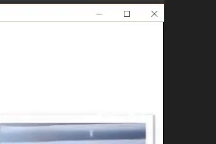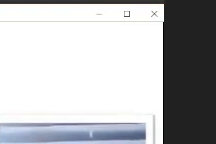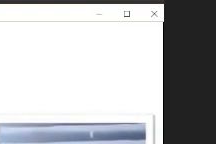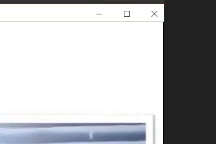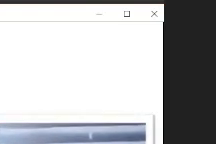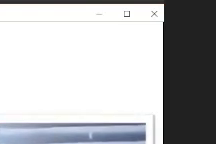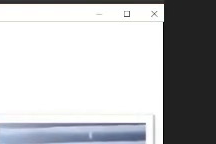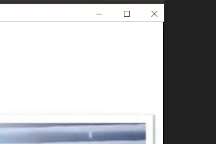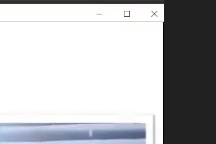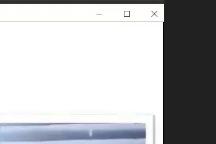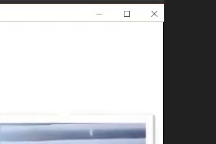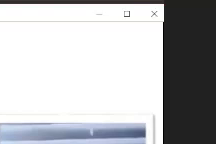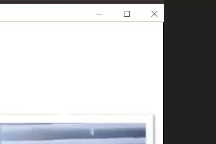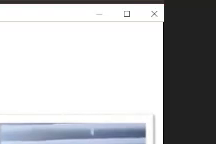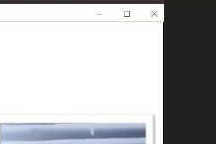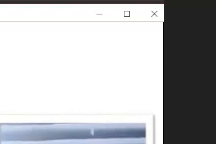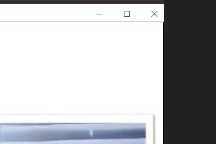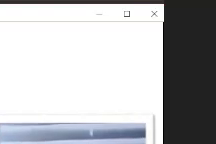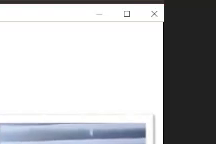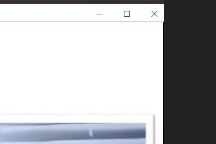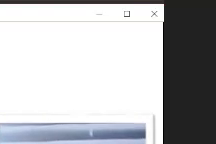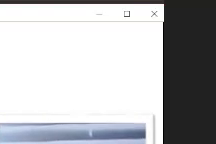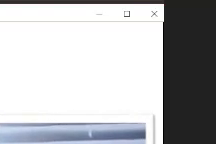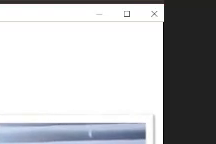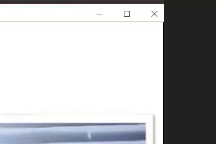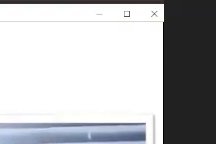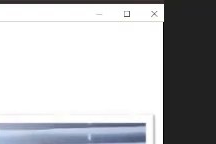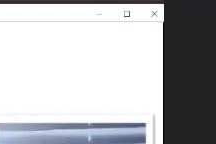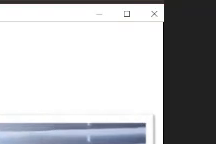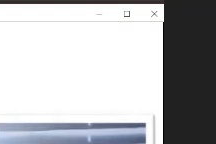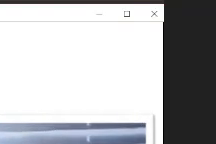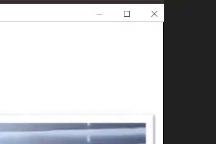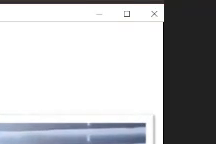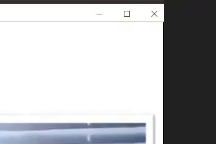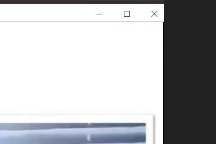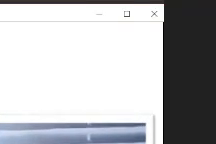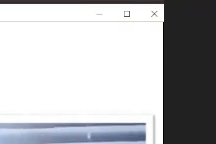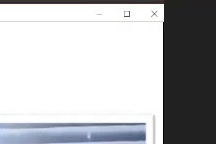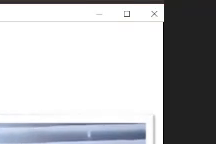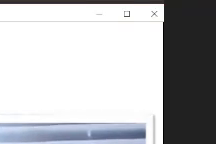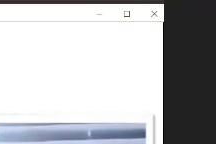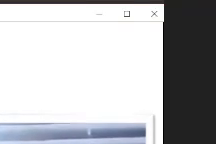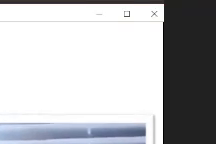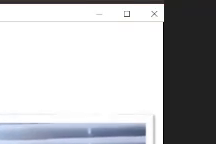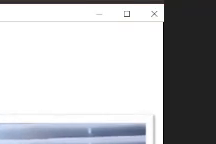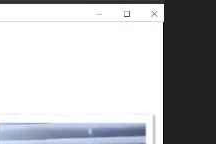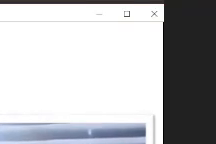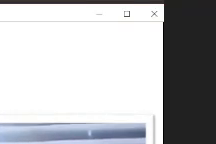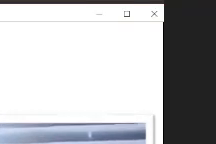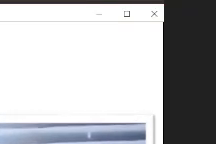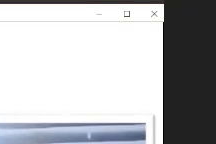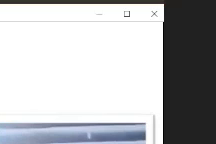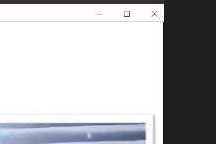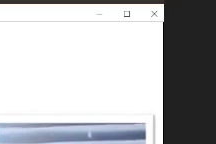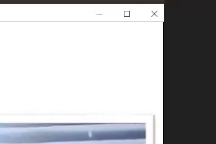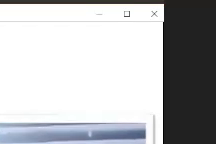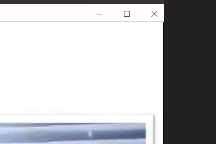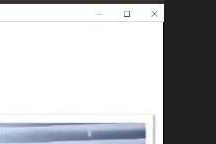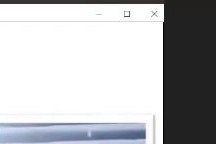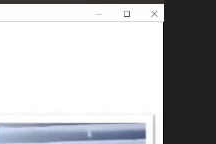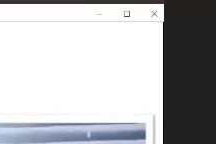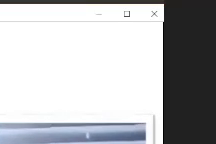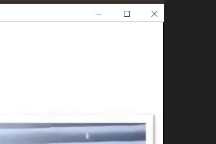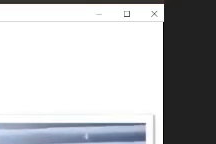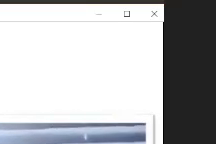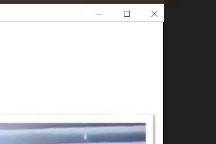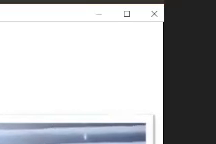or even our new program of transportation network companies. We're part of this process and we're excited to be a part of it. I'm also proud and humbled